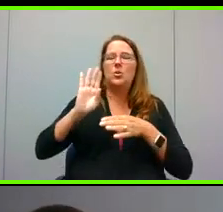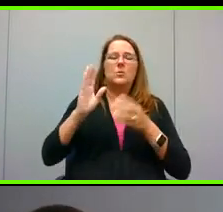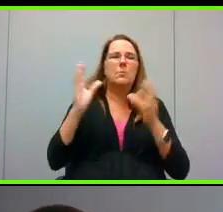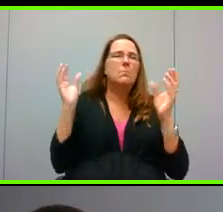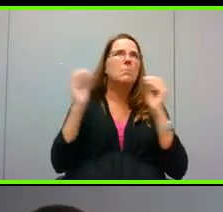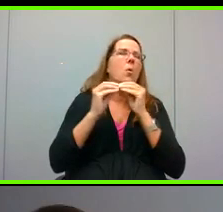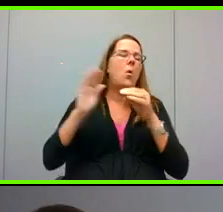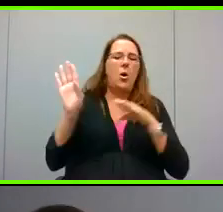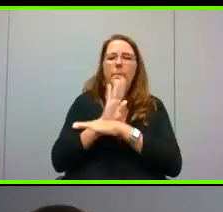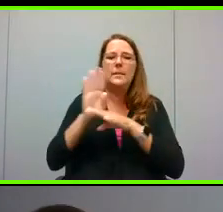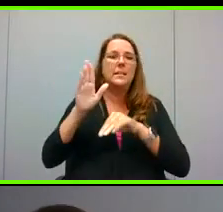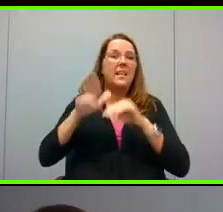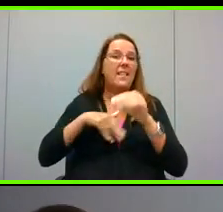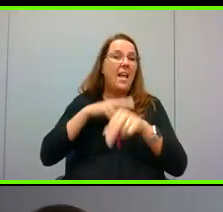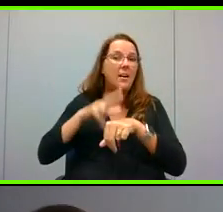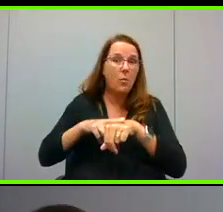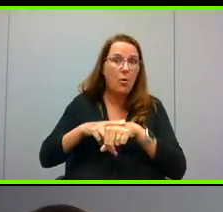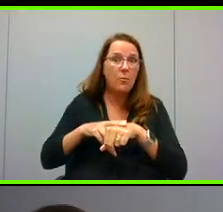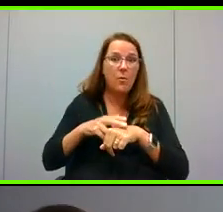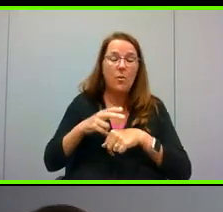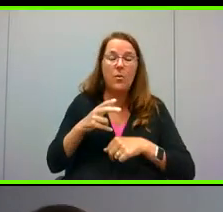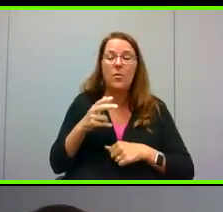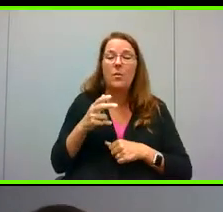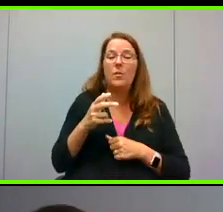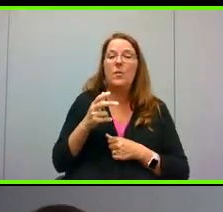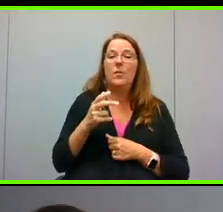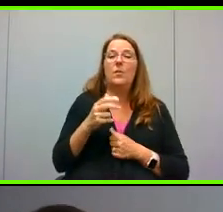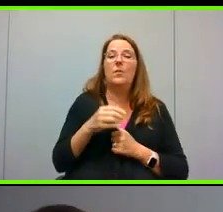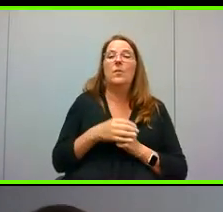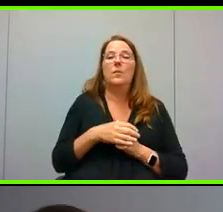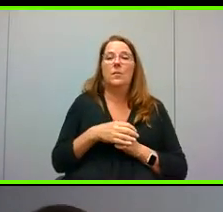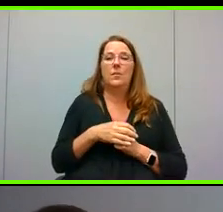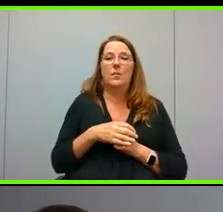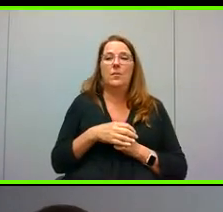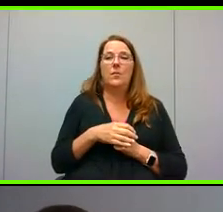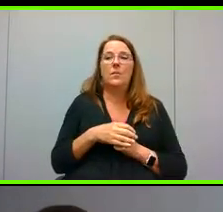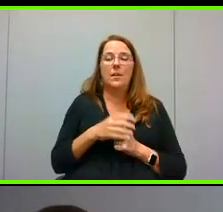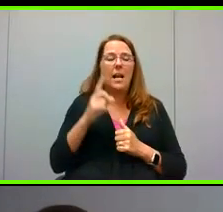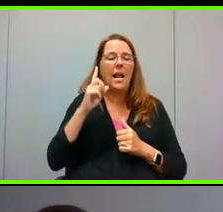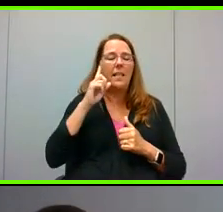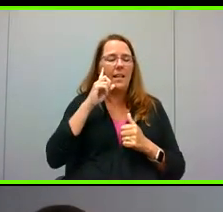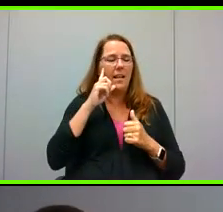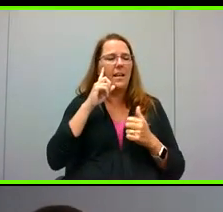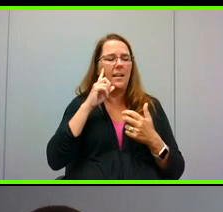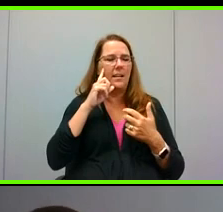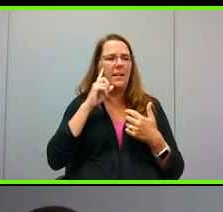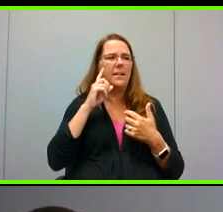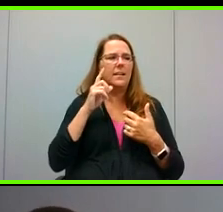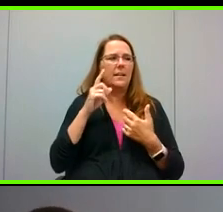seems surprisingly that it's made everything